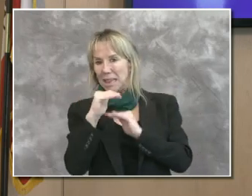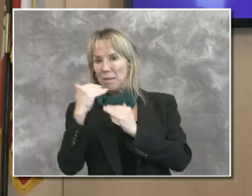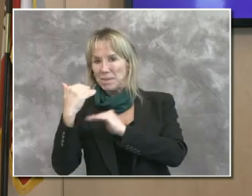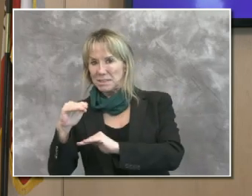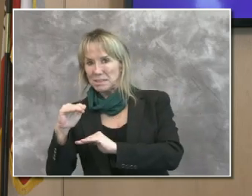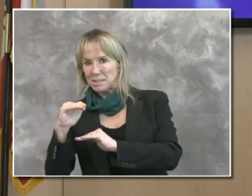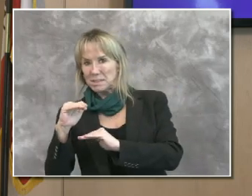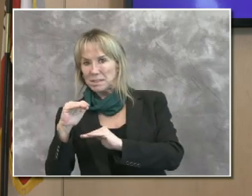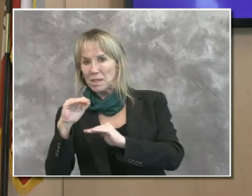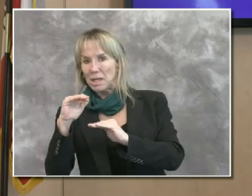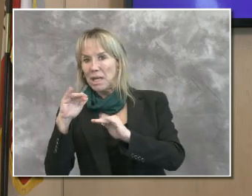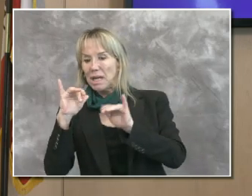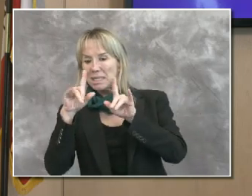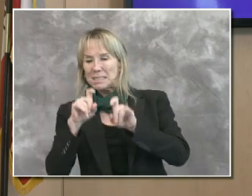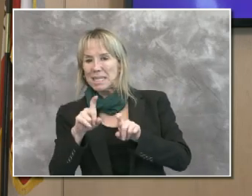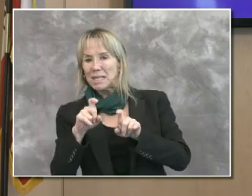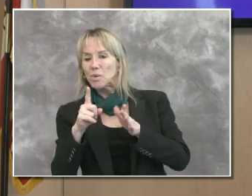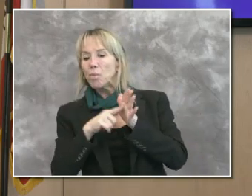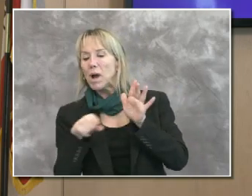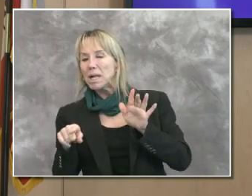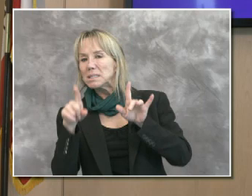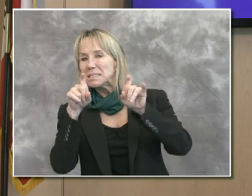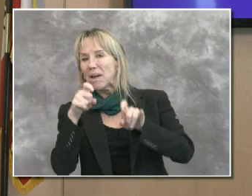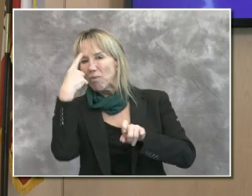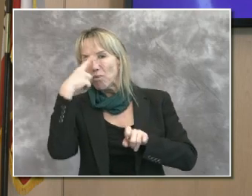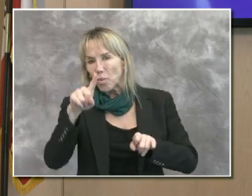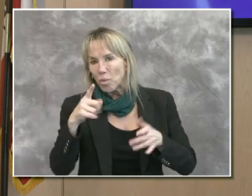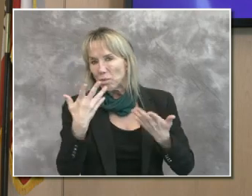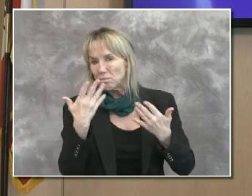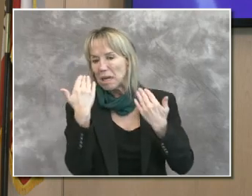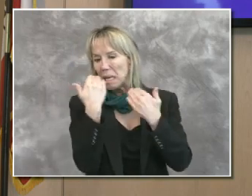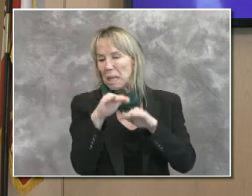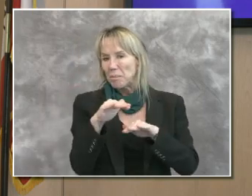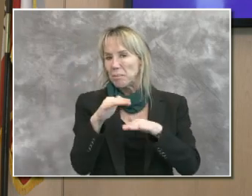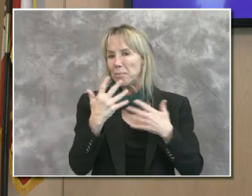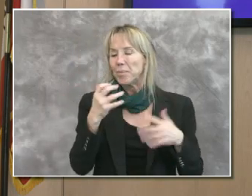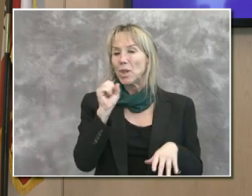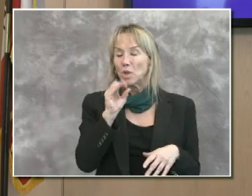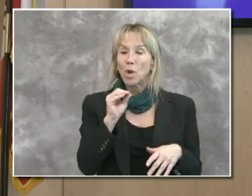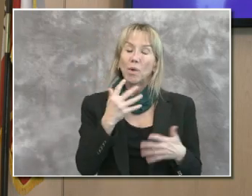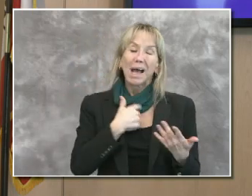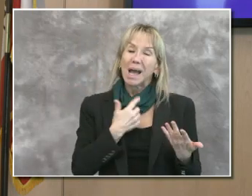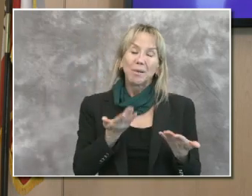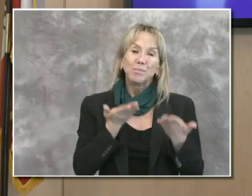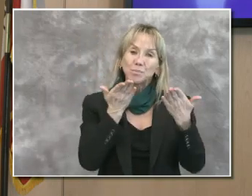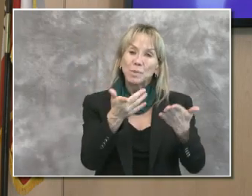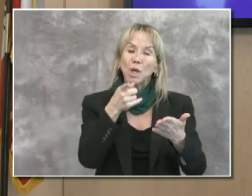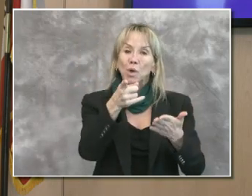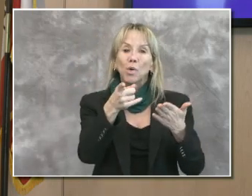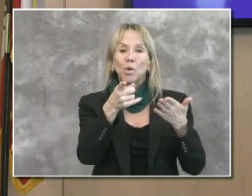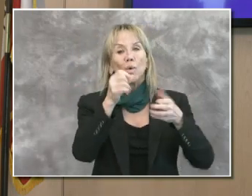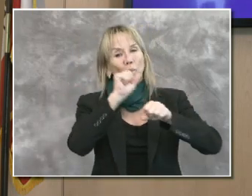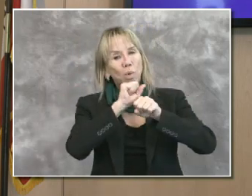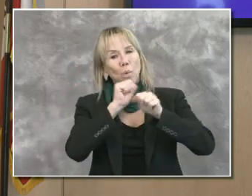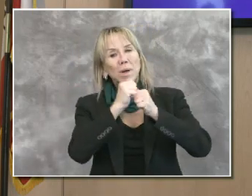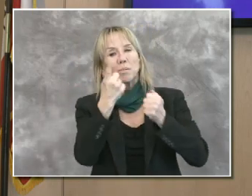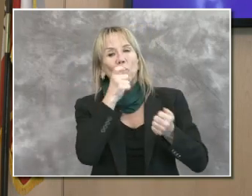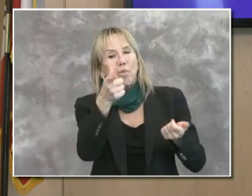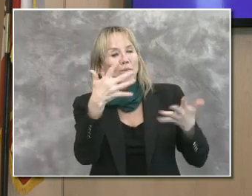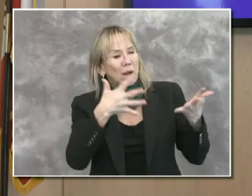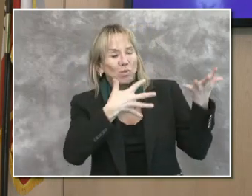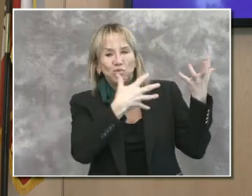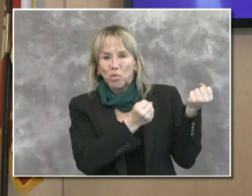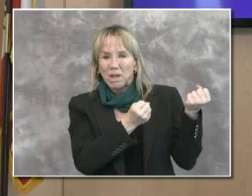those tests. So I think my advice would be to work with a trusted provider that you've already worked with,